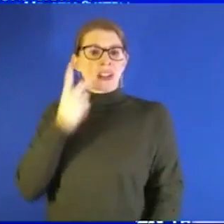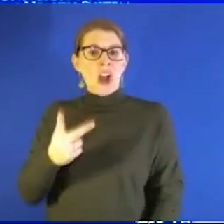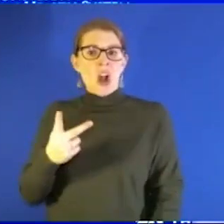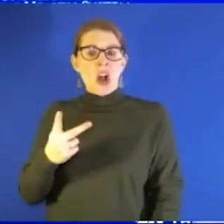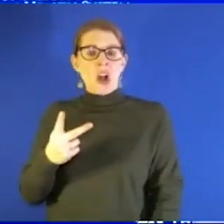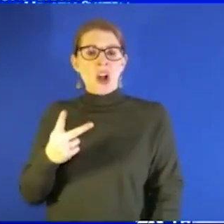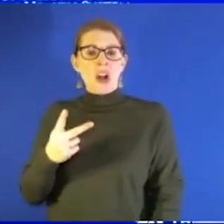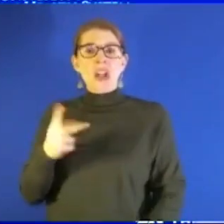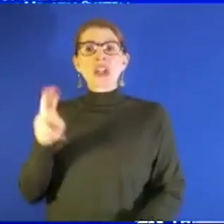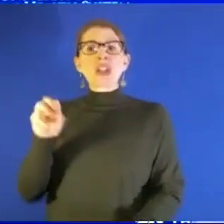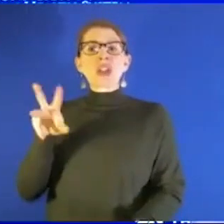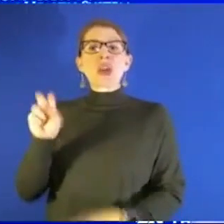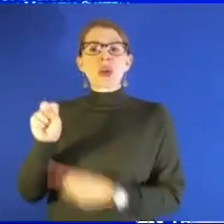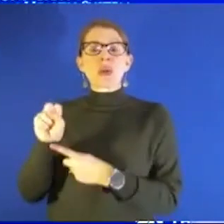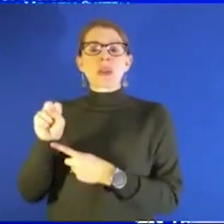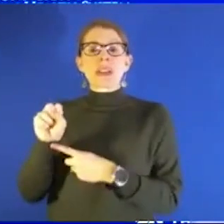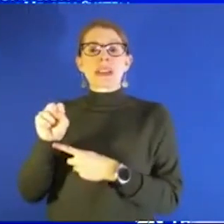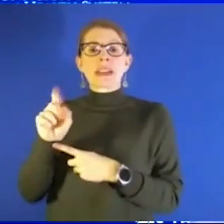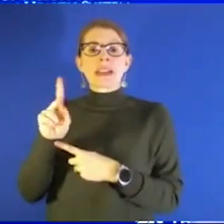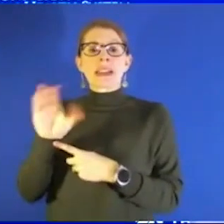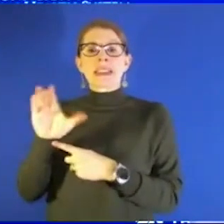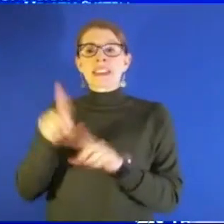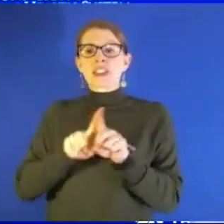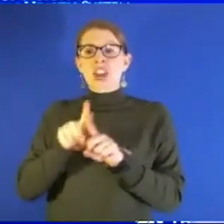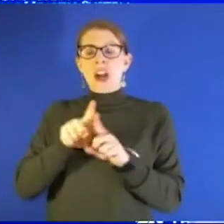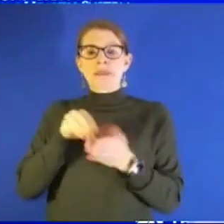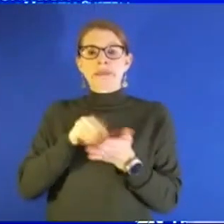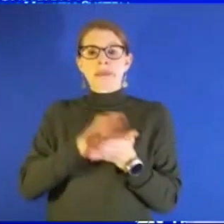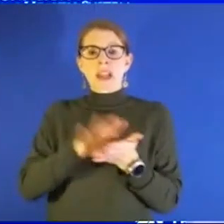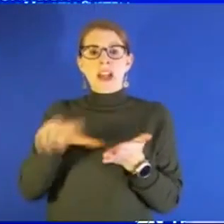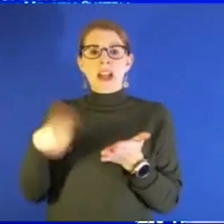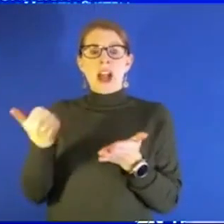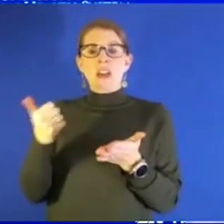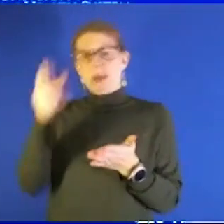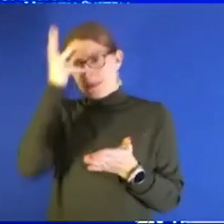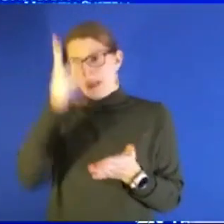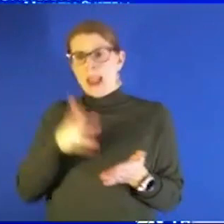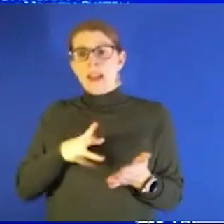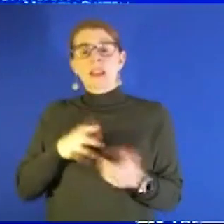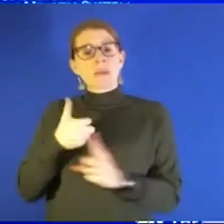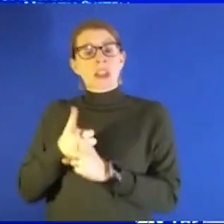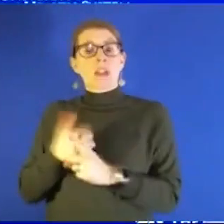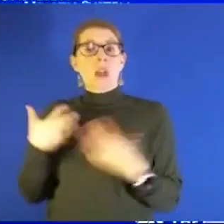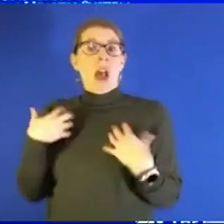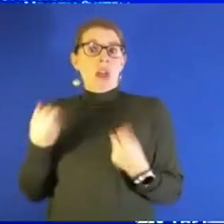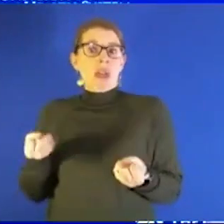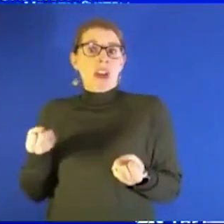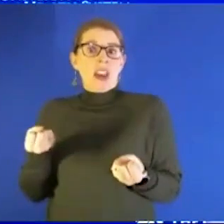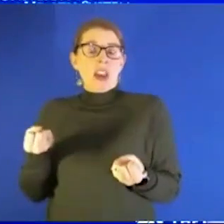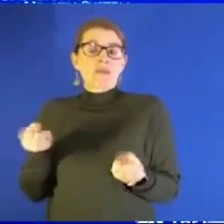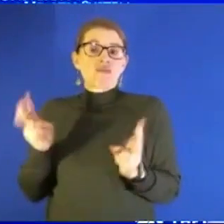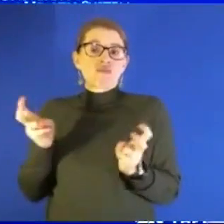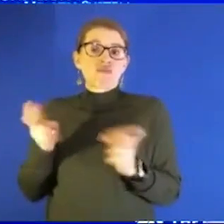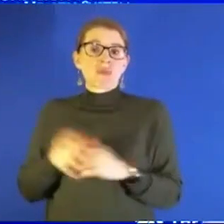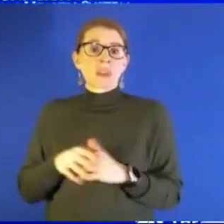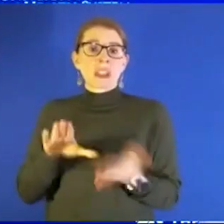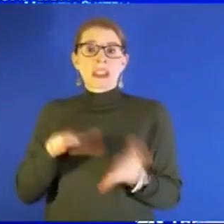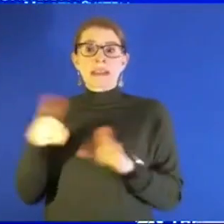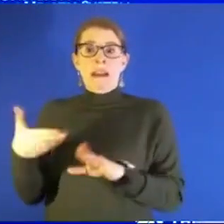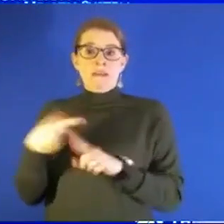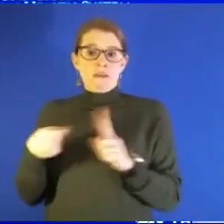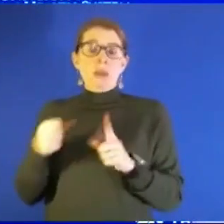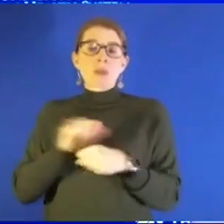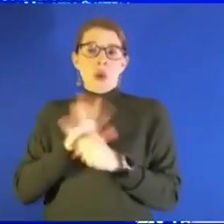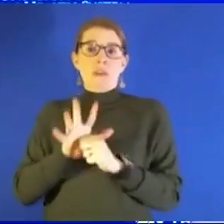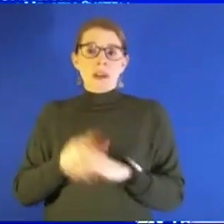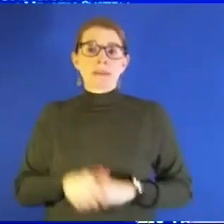in Casey Star, they just documented another gentleman who was otherwise healthy who died of COVID. So that happens